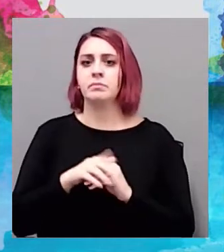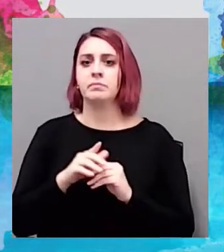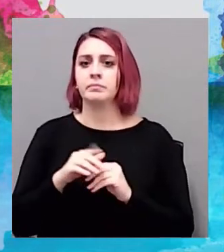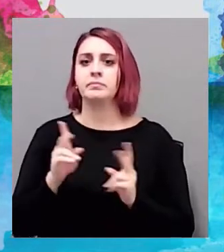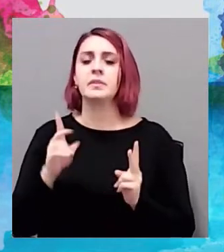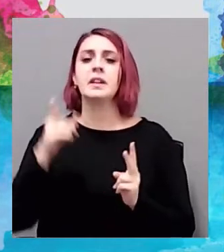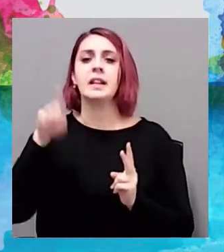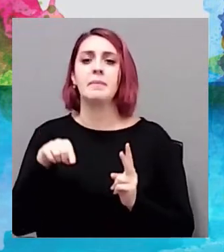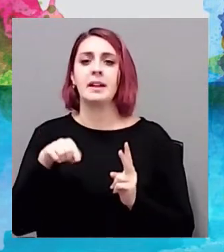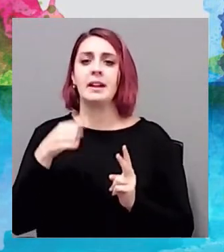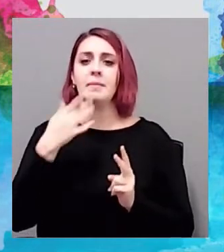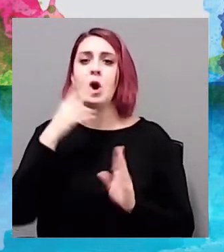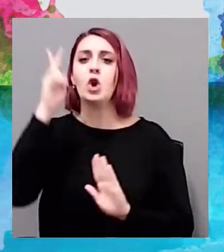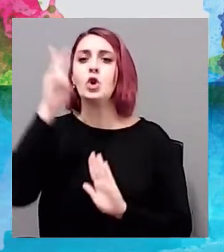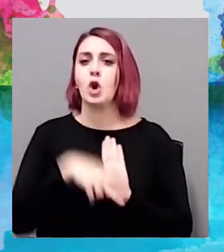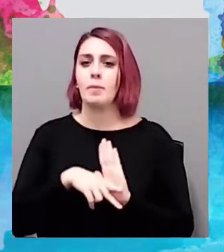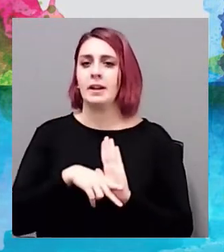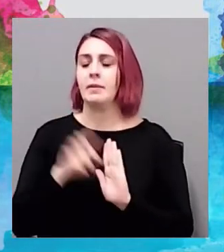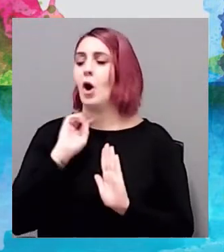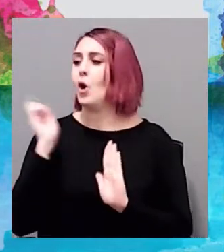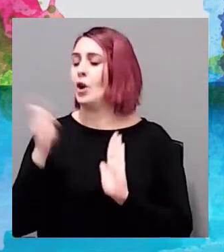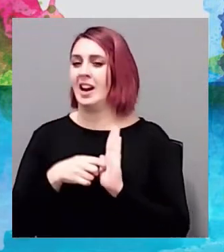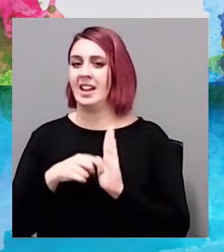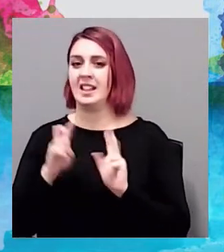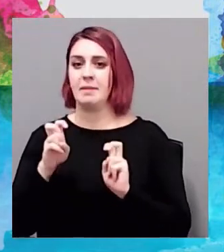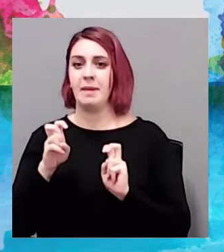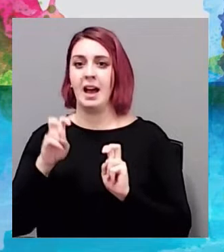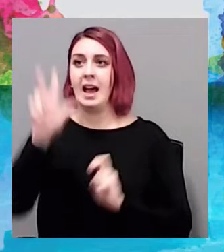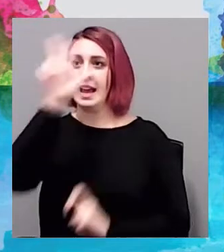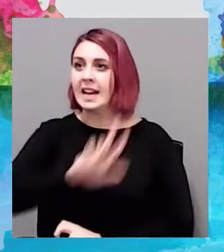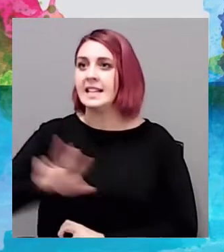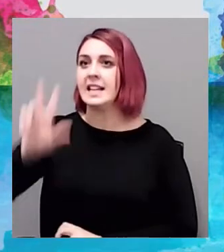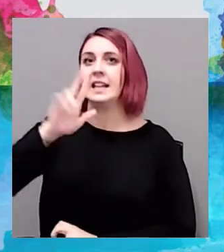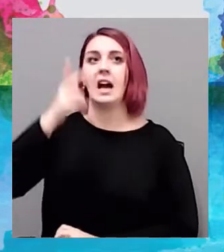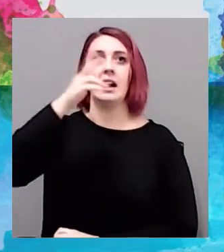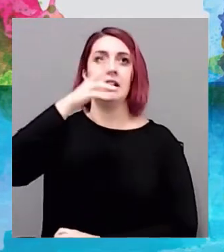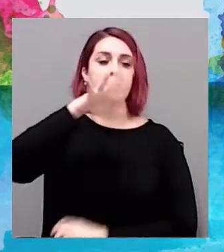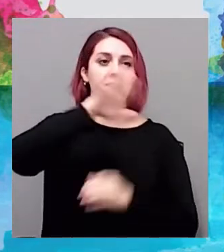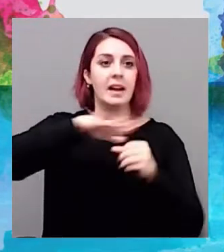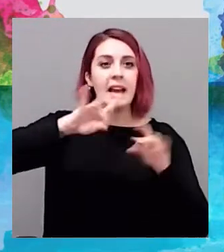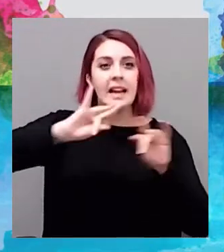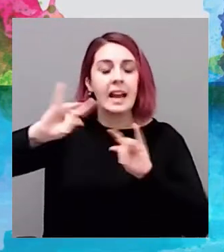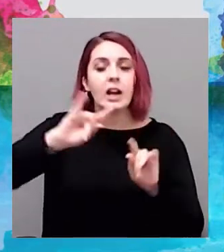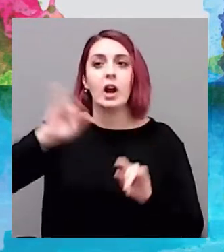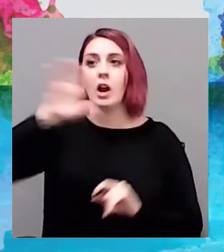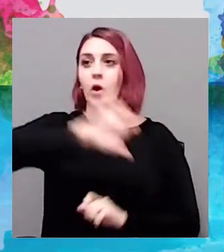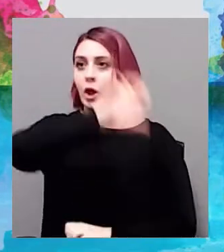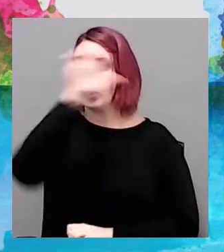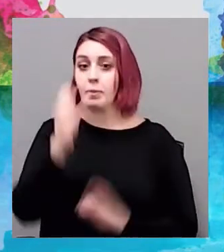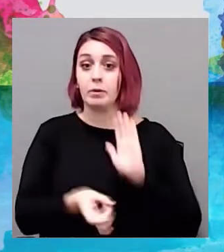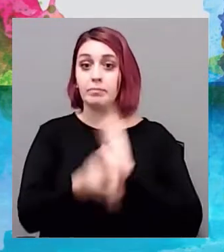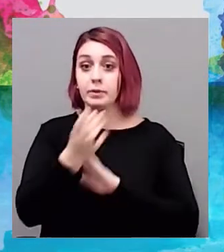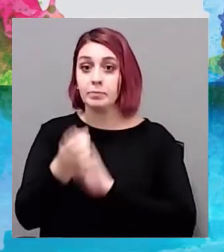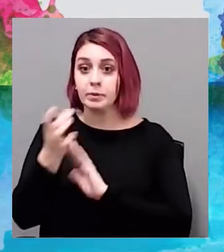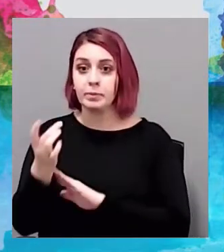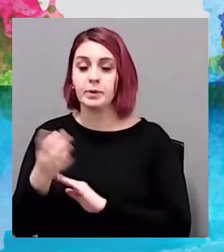case, we have laws and regulations, European and national,